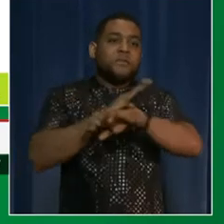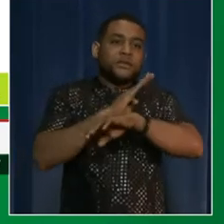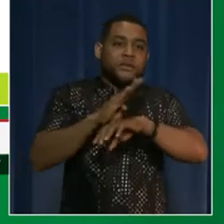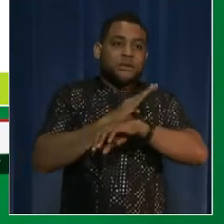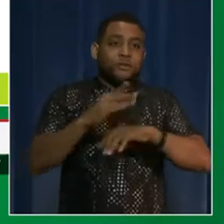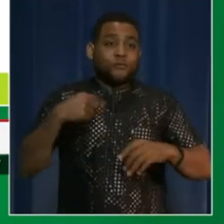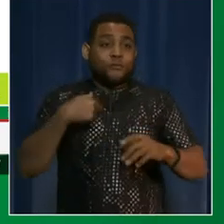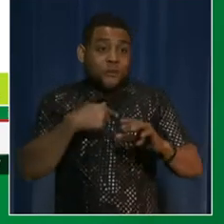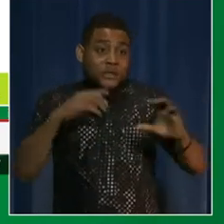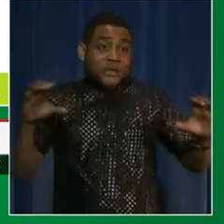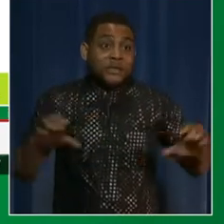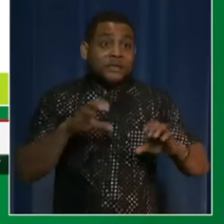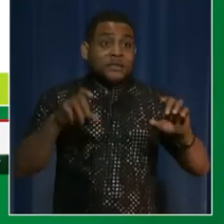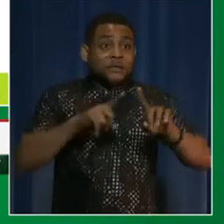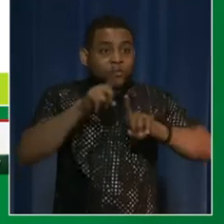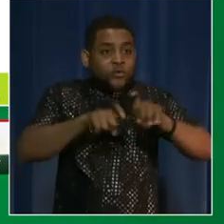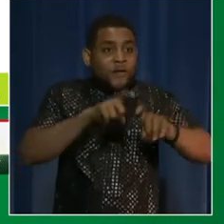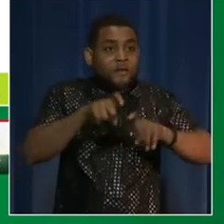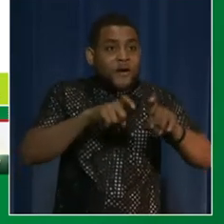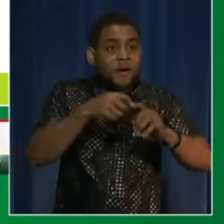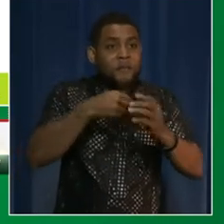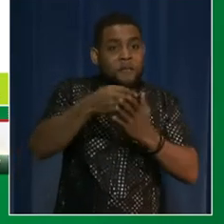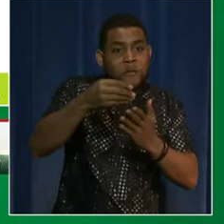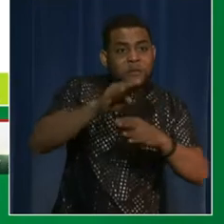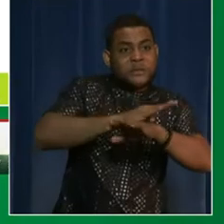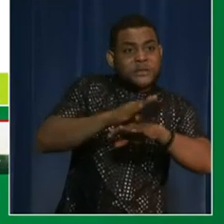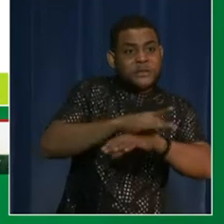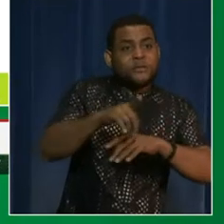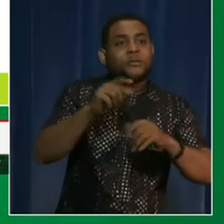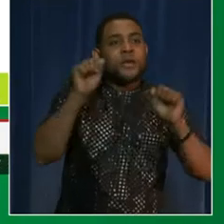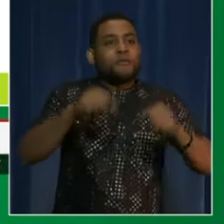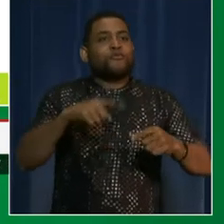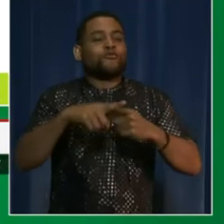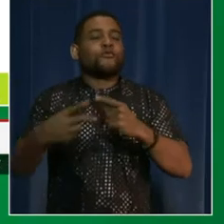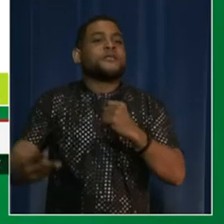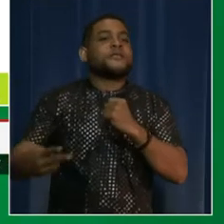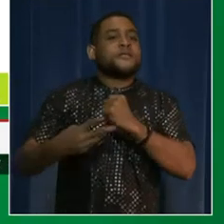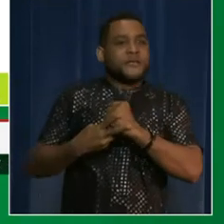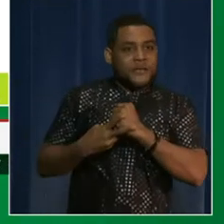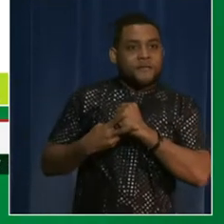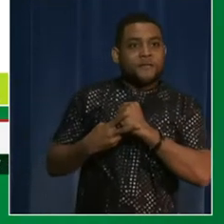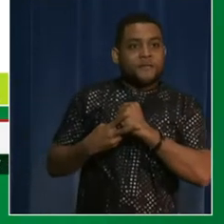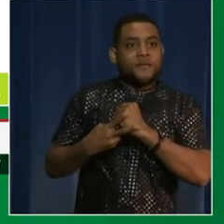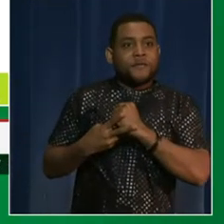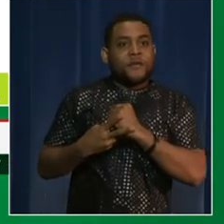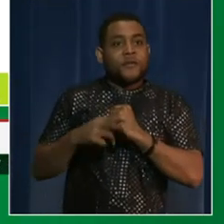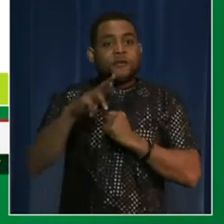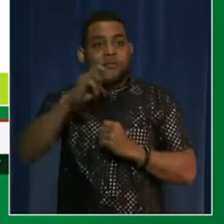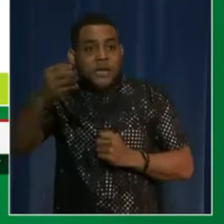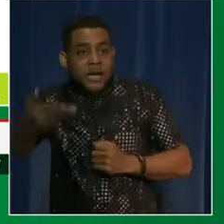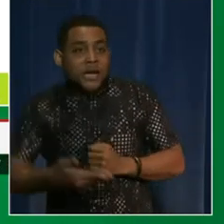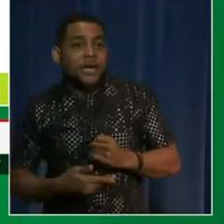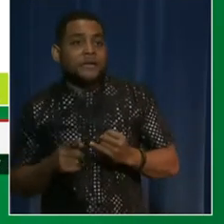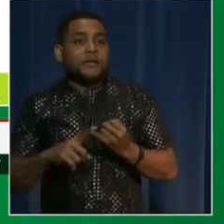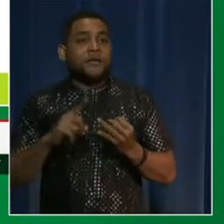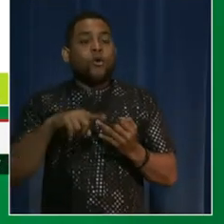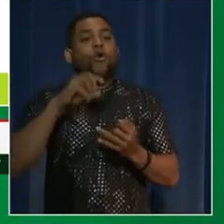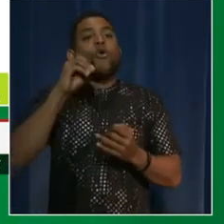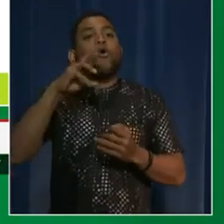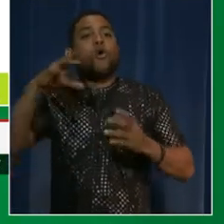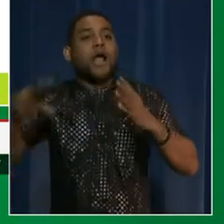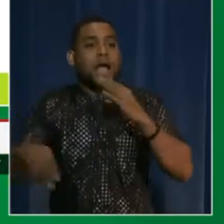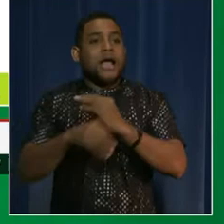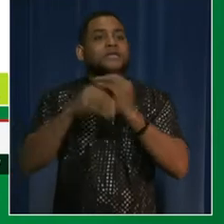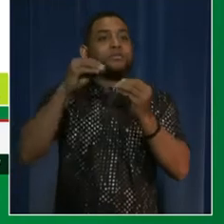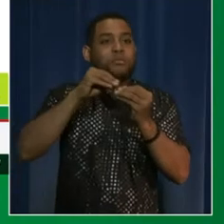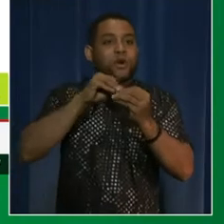of the businesses were able to retain, rehire, or even add additional employees